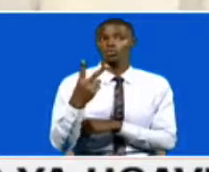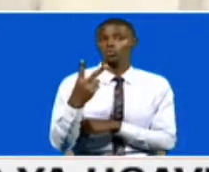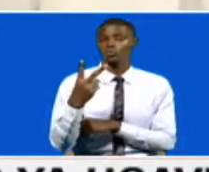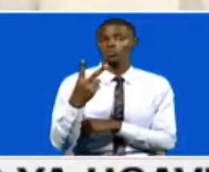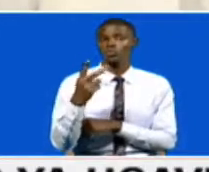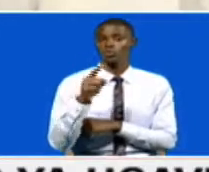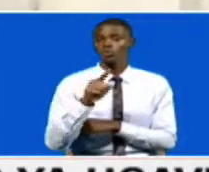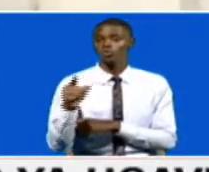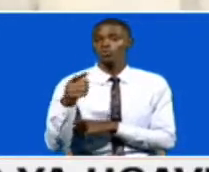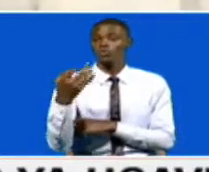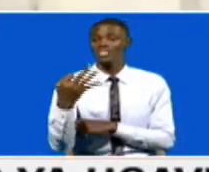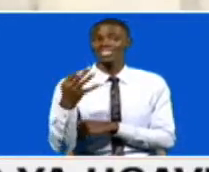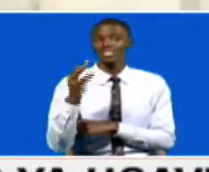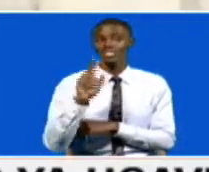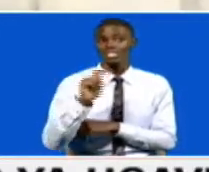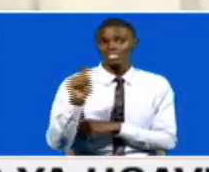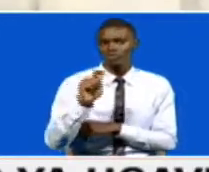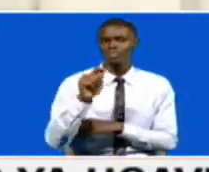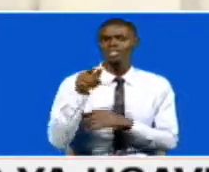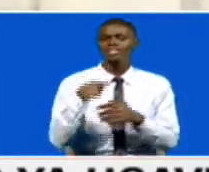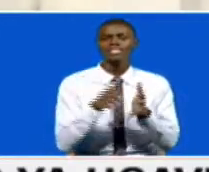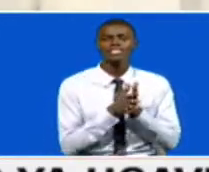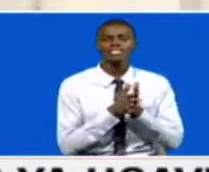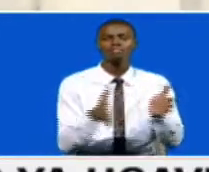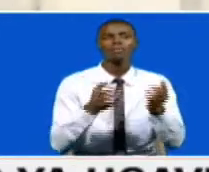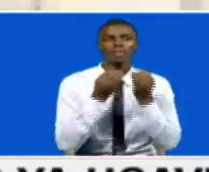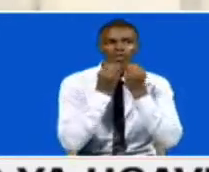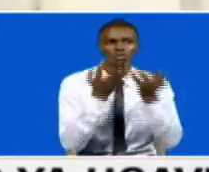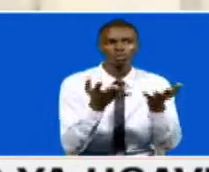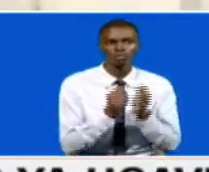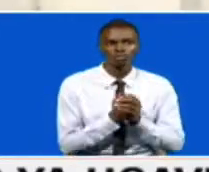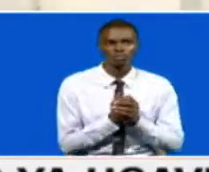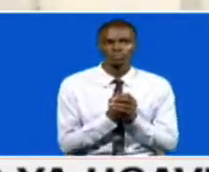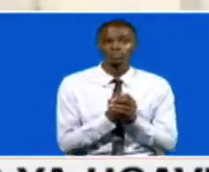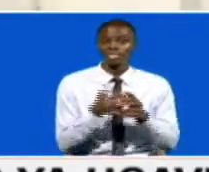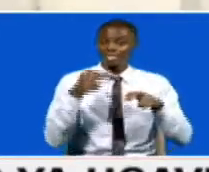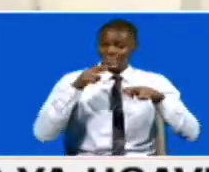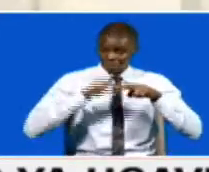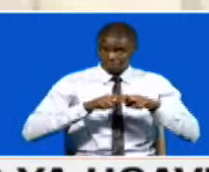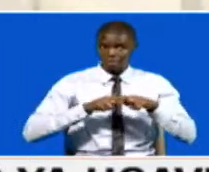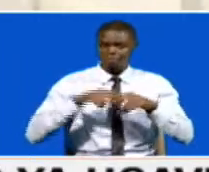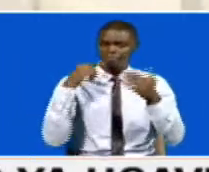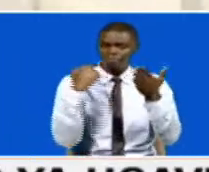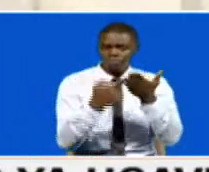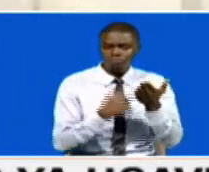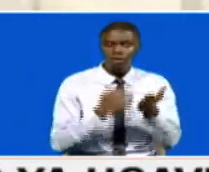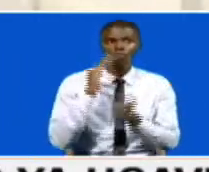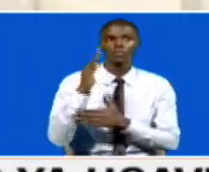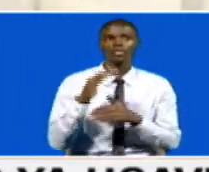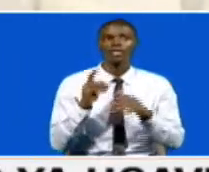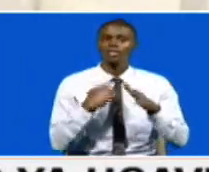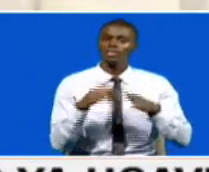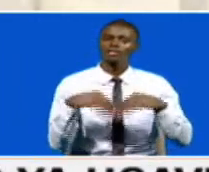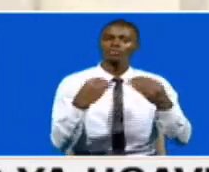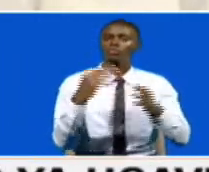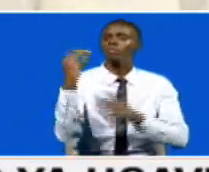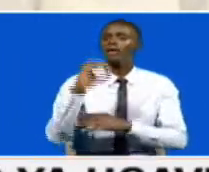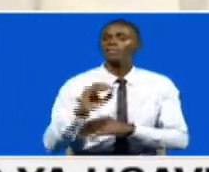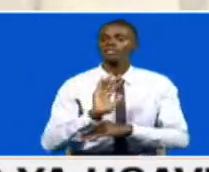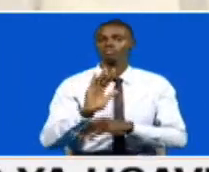trillion. It is public information. Then we sit down again and calculate and we'll give you your